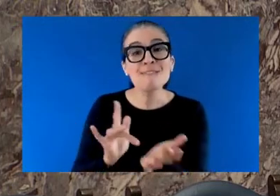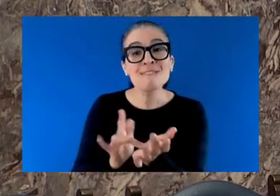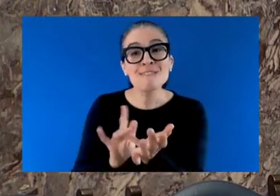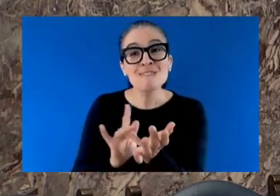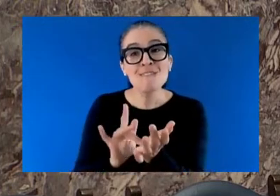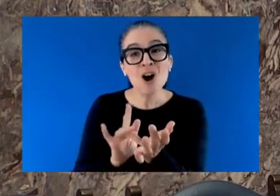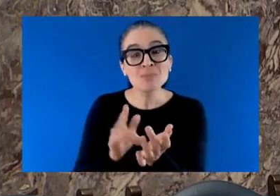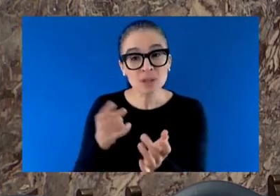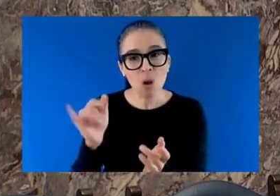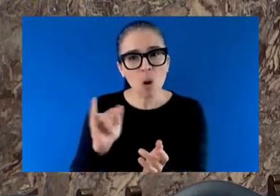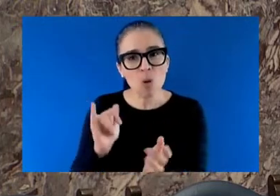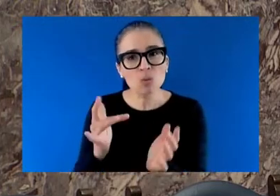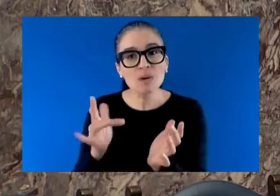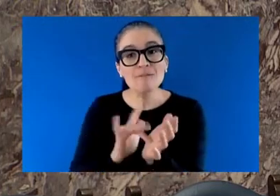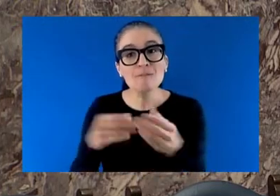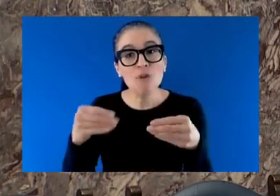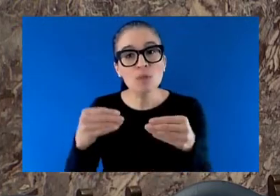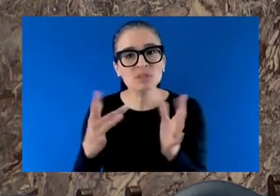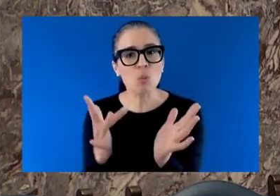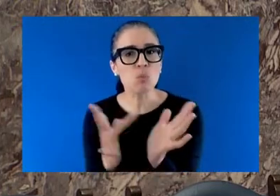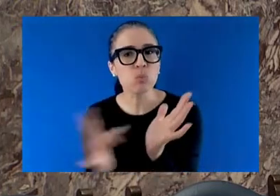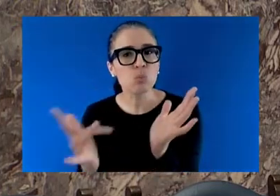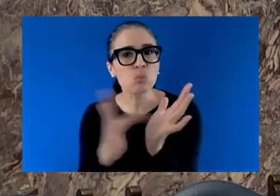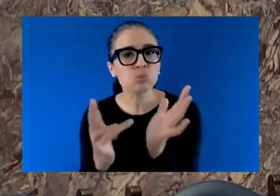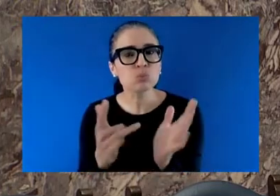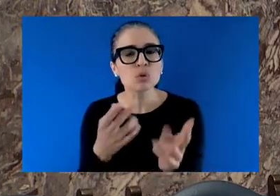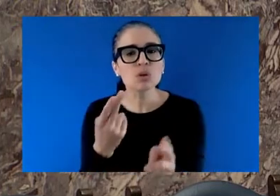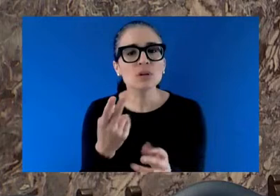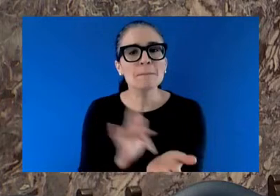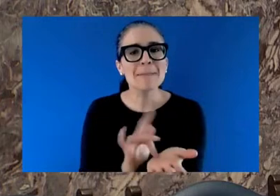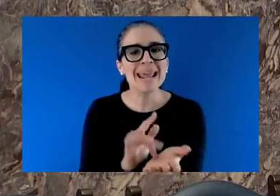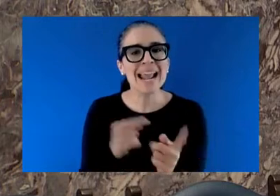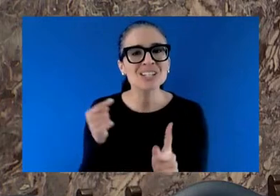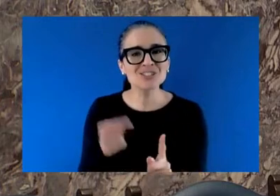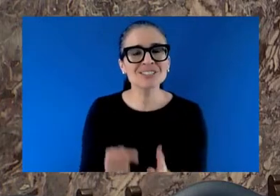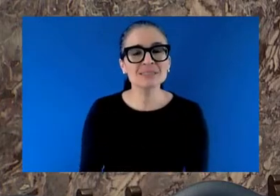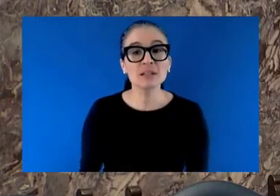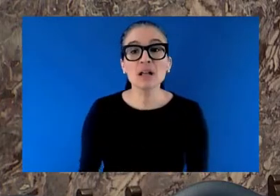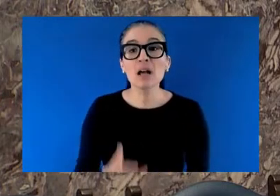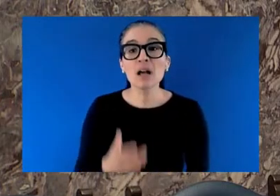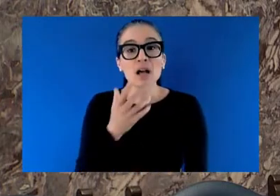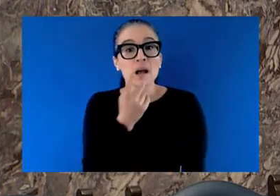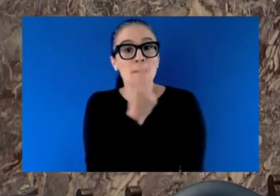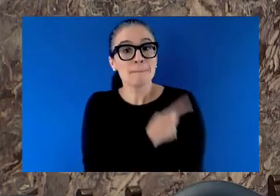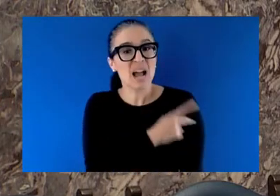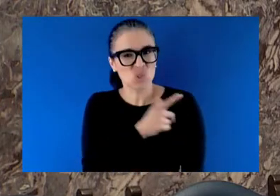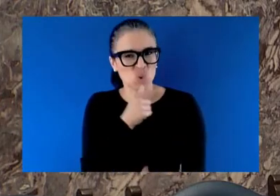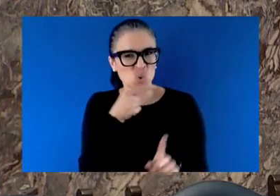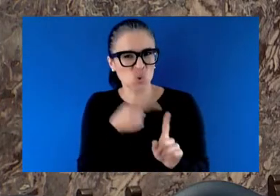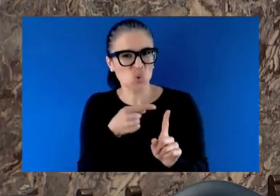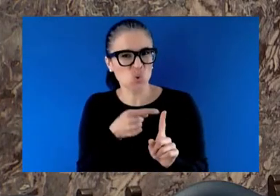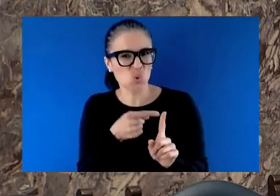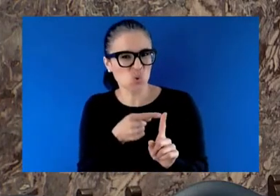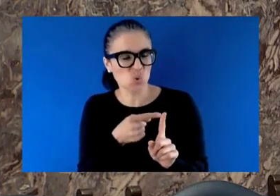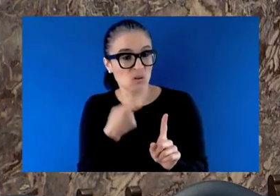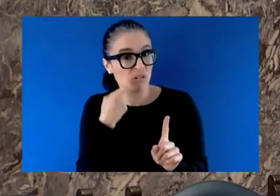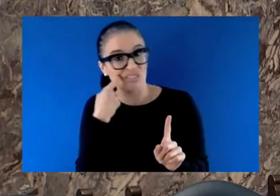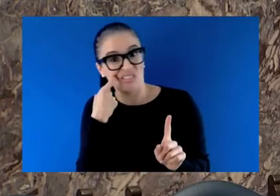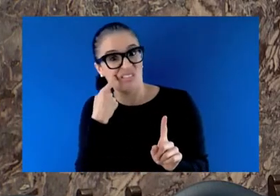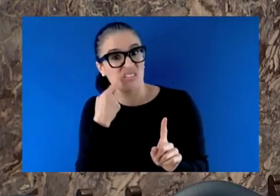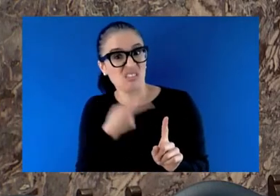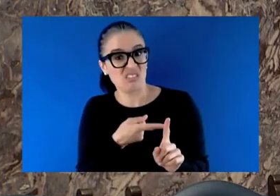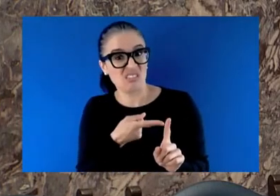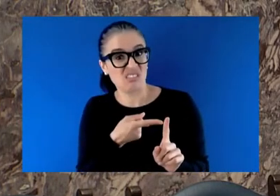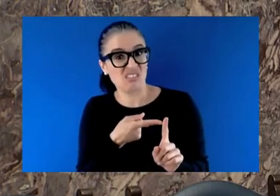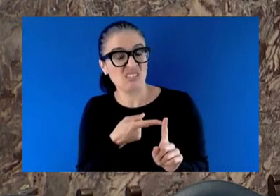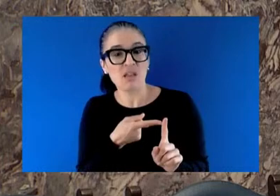incentives to vulnerable patients with substance use disorders, often without correctly dispensing the drugs. This illegal